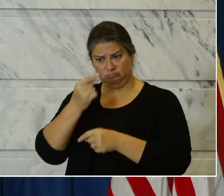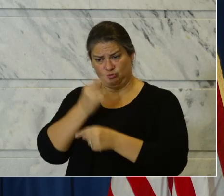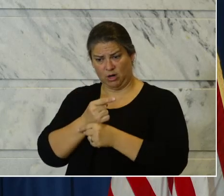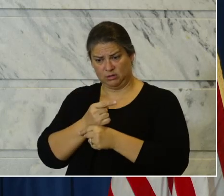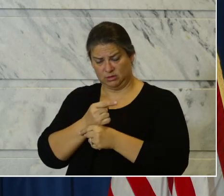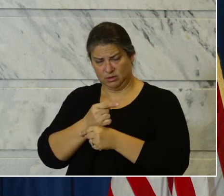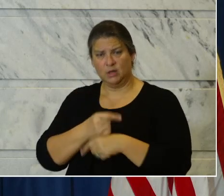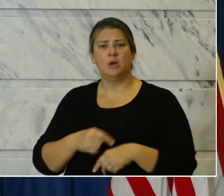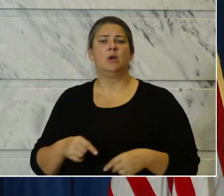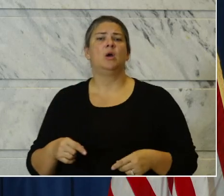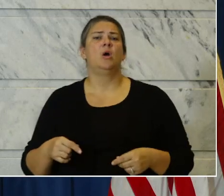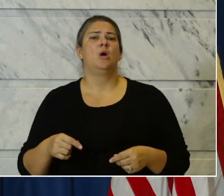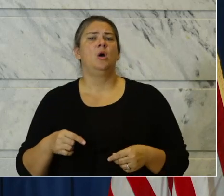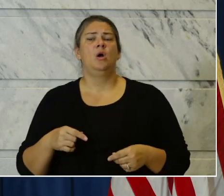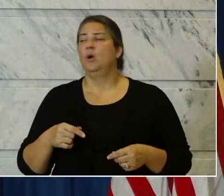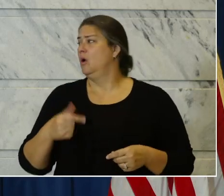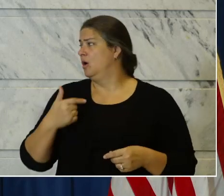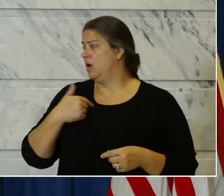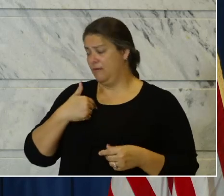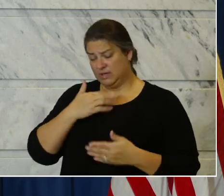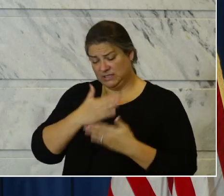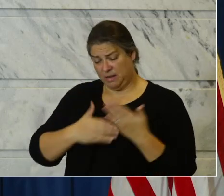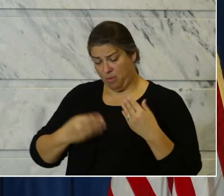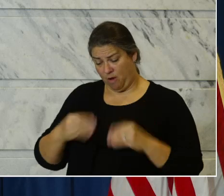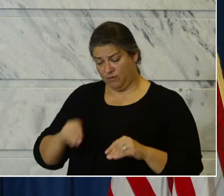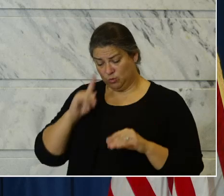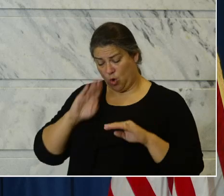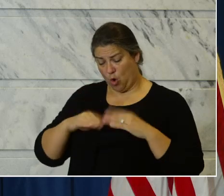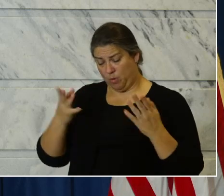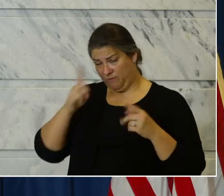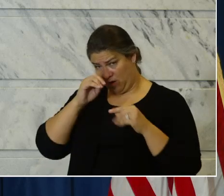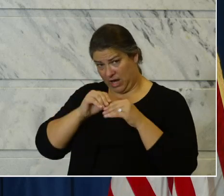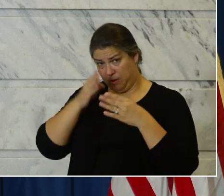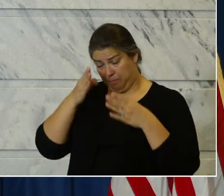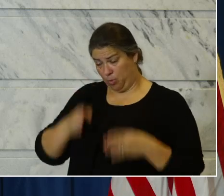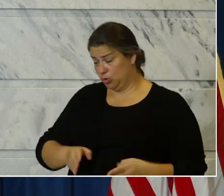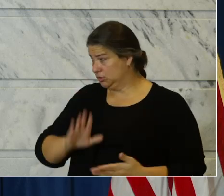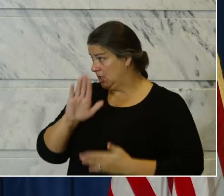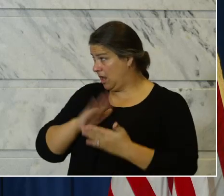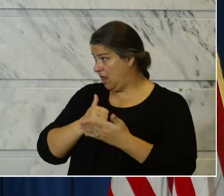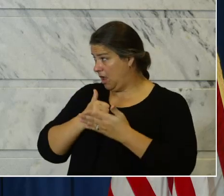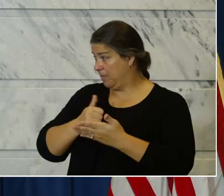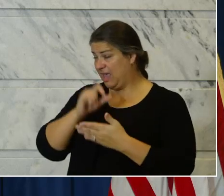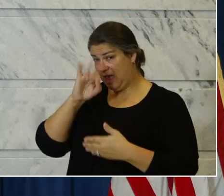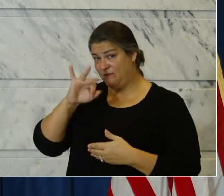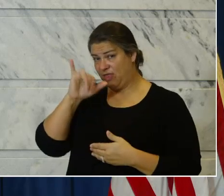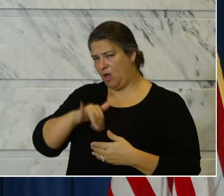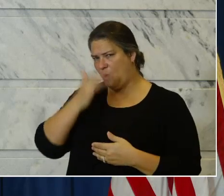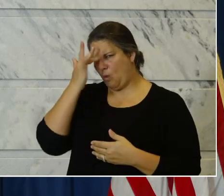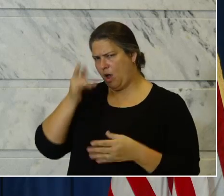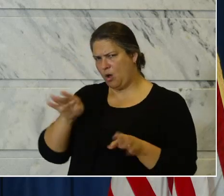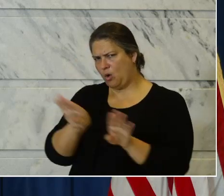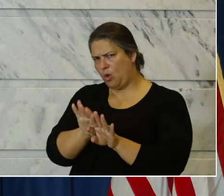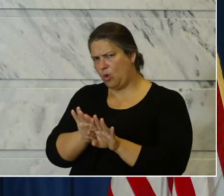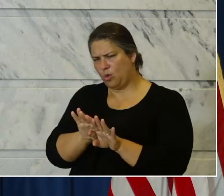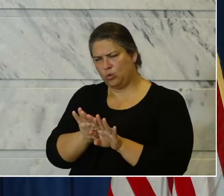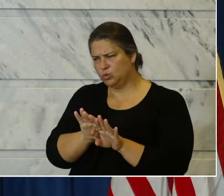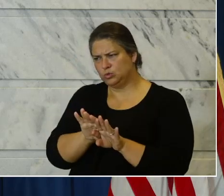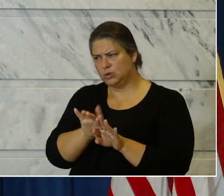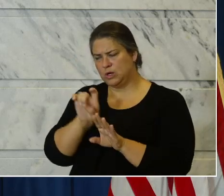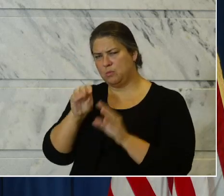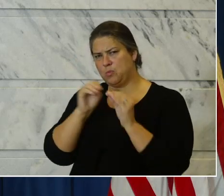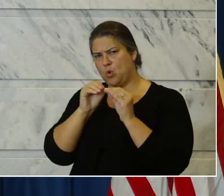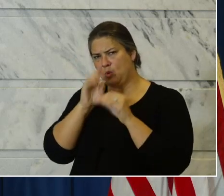accurate? Weren't there a few offices reopened for in-person help? And if so, why were they closed again? And when will more appointments